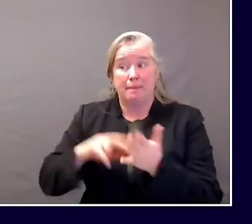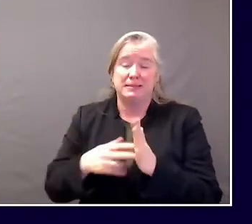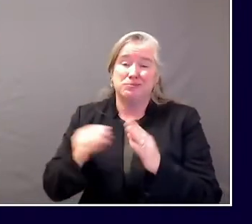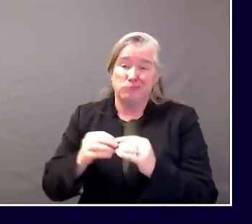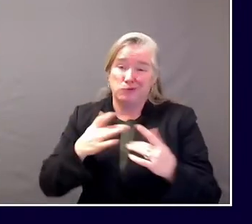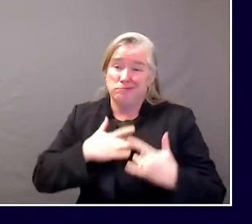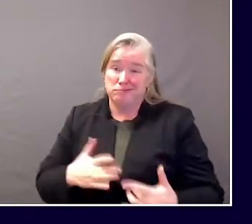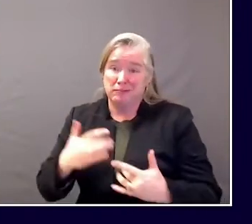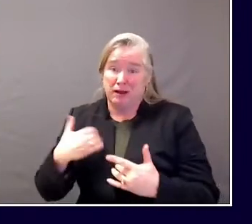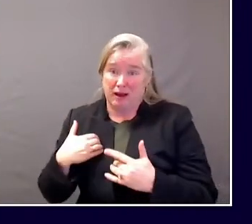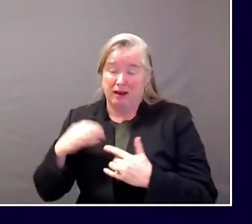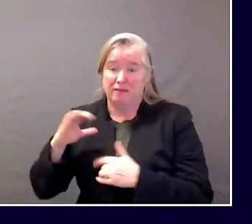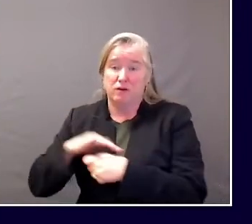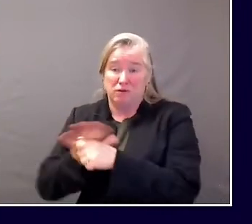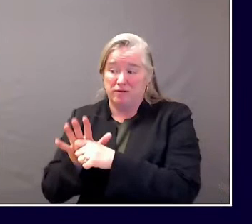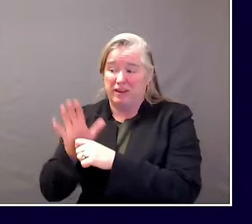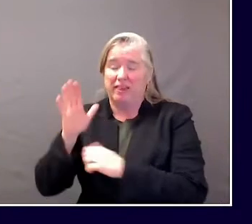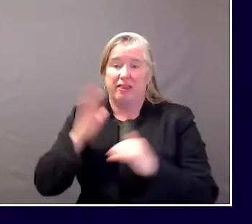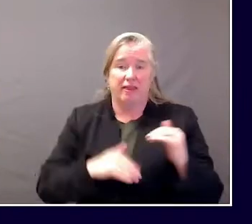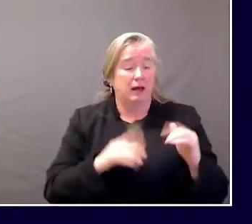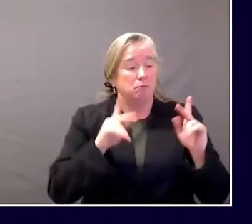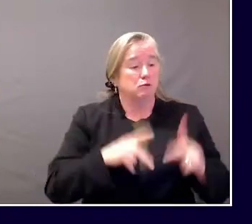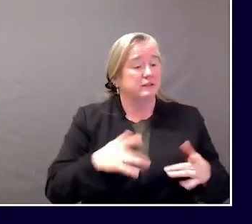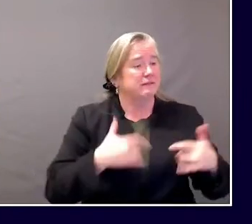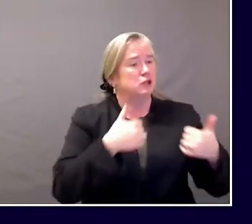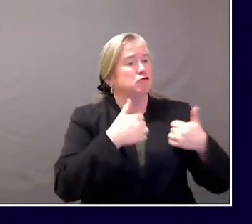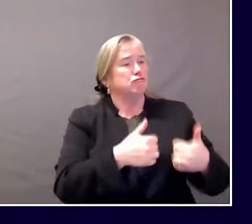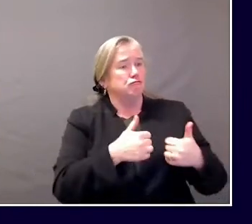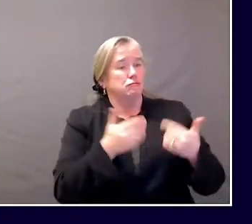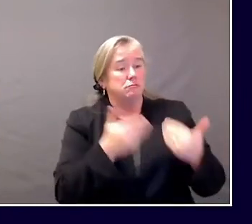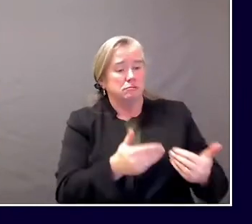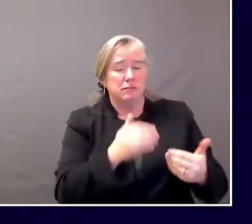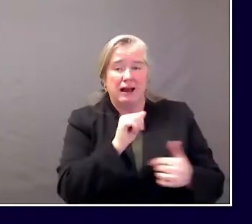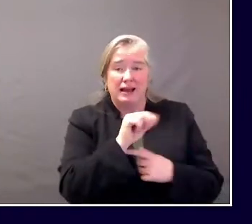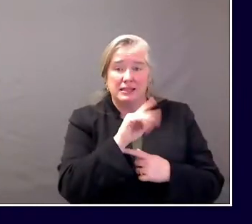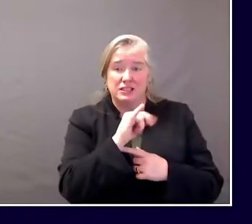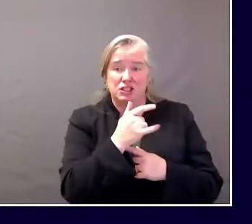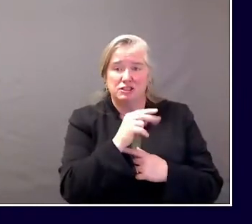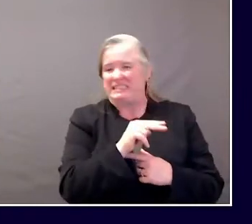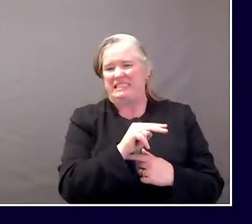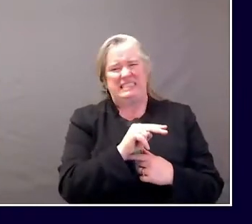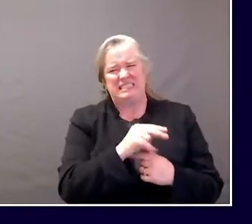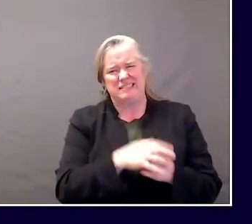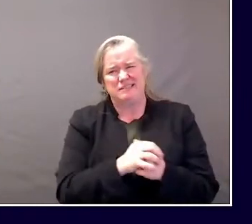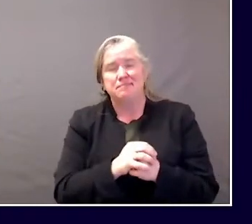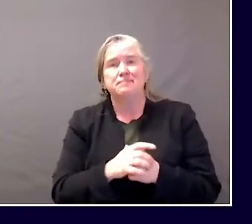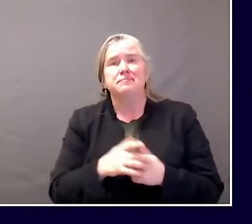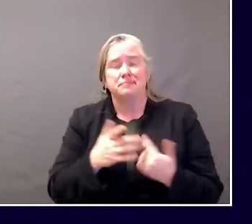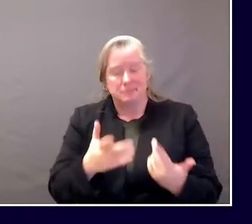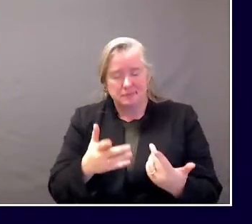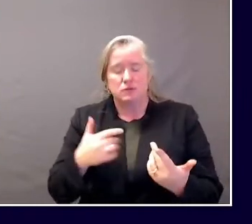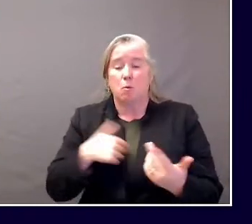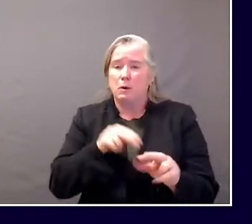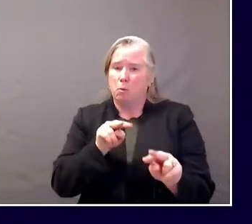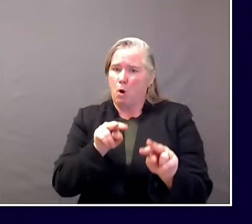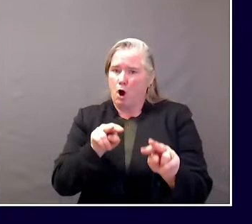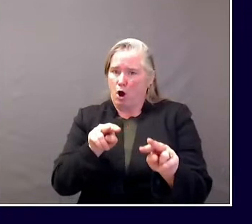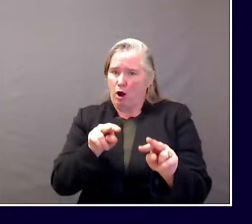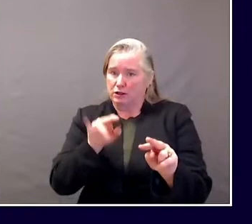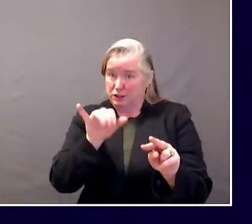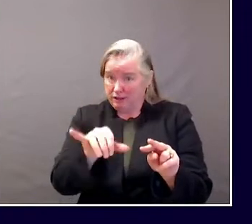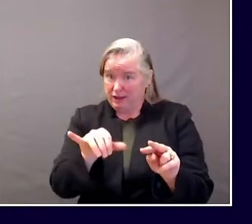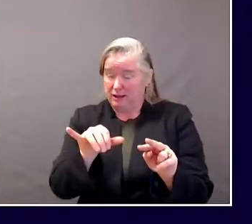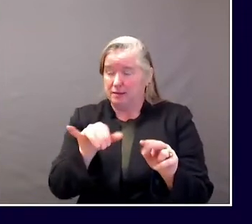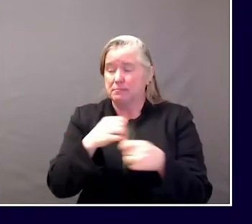COVID-19 than someone who has zero symptoms whatsoever. We are keeping a very close eye on this to determine whether